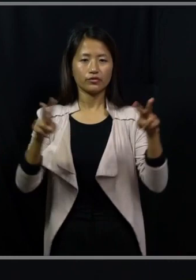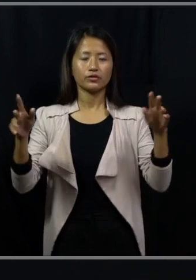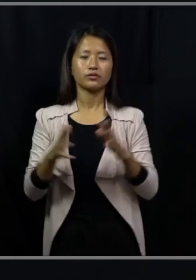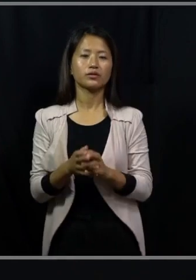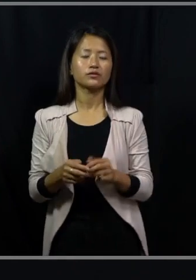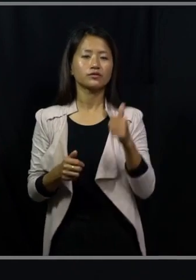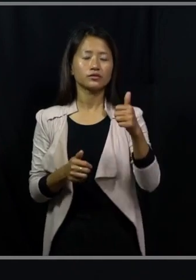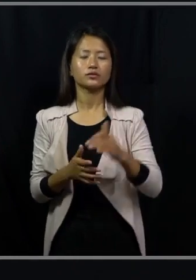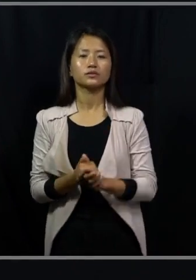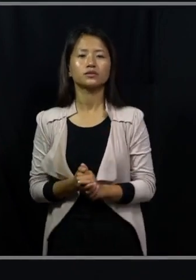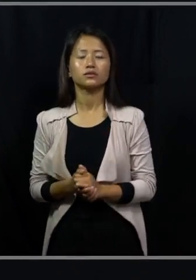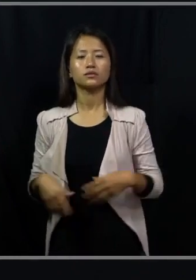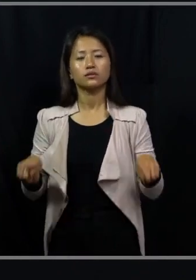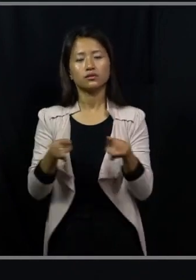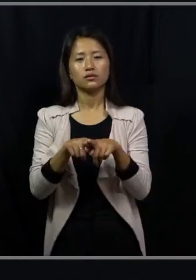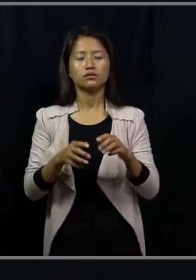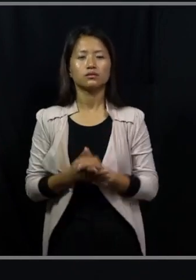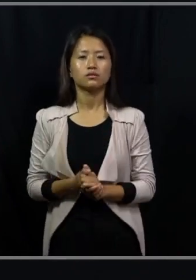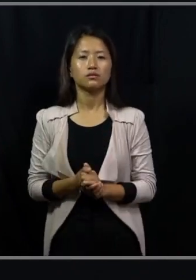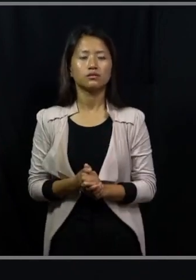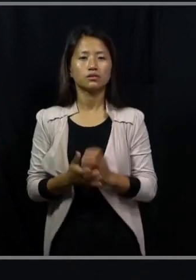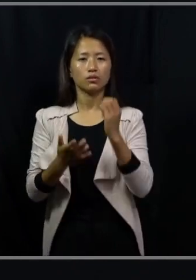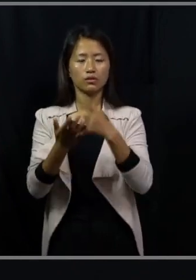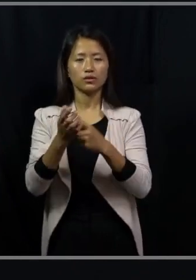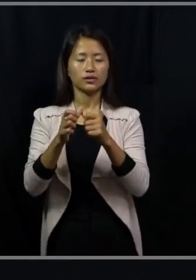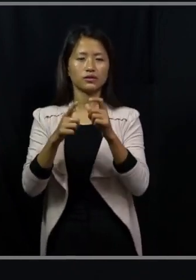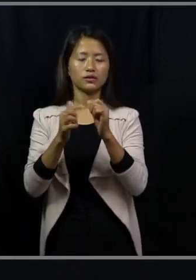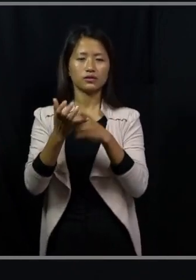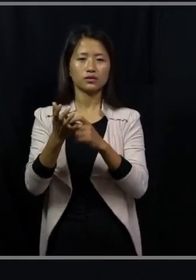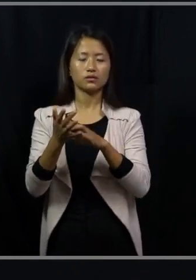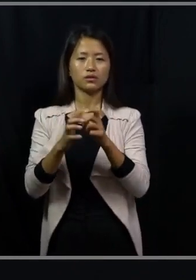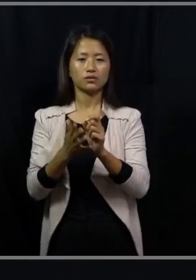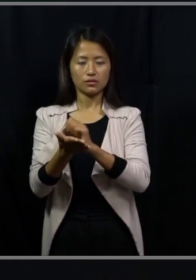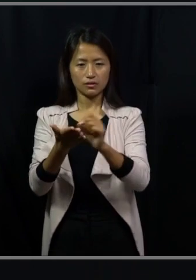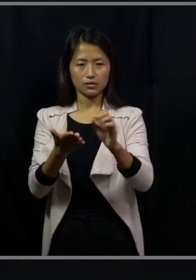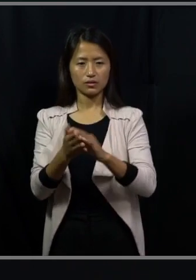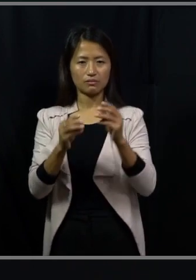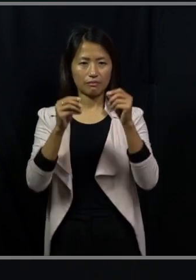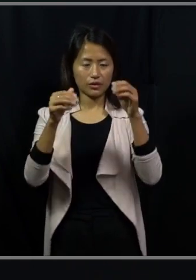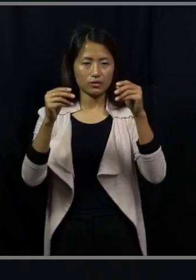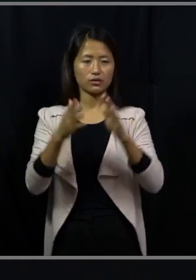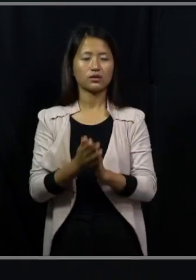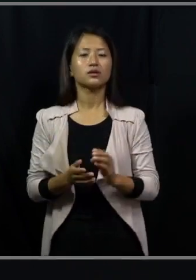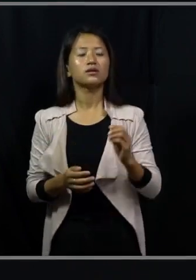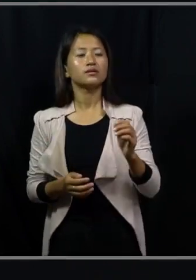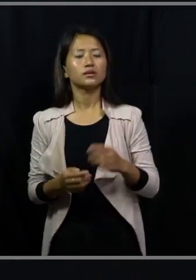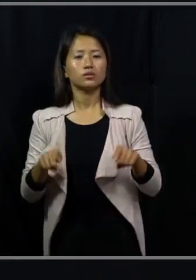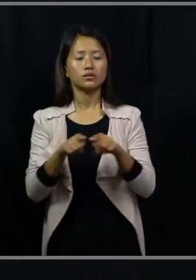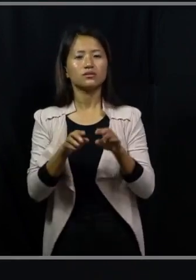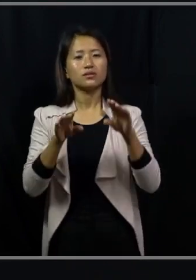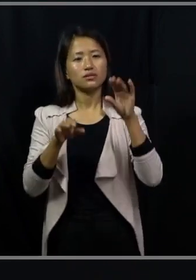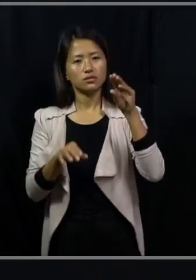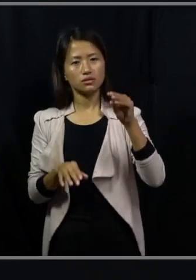of goods. And also the ordinary writing material was the soft clay